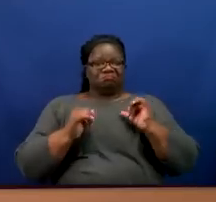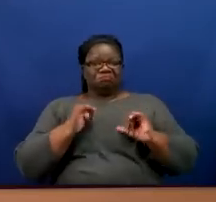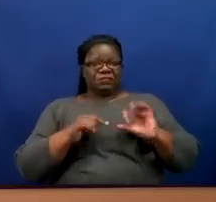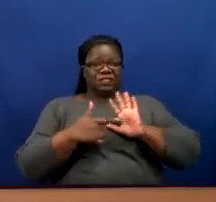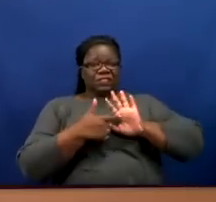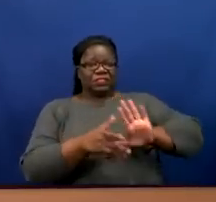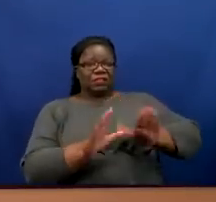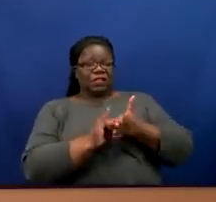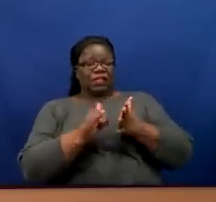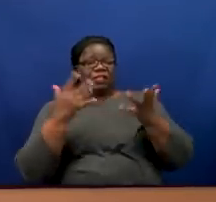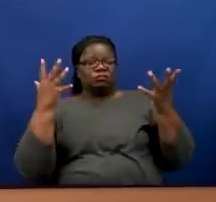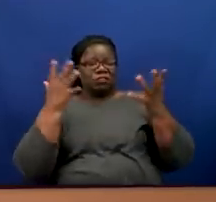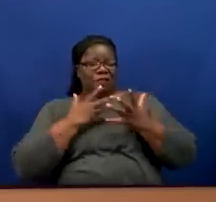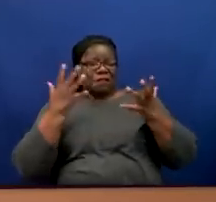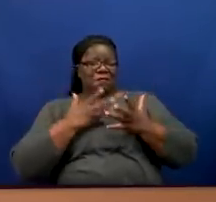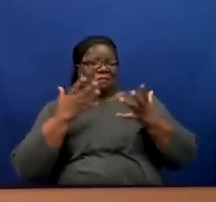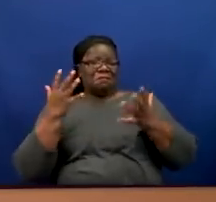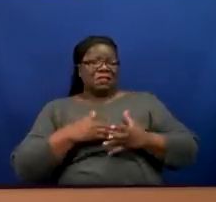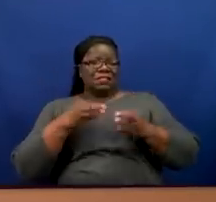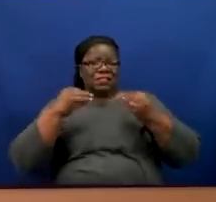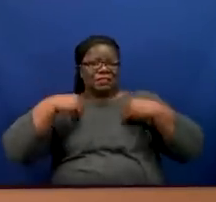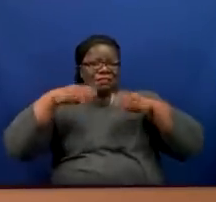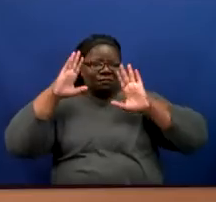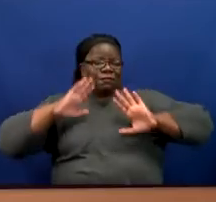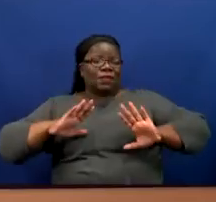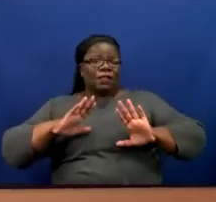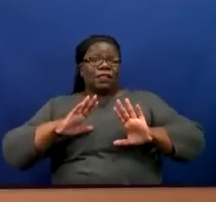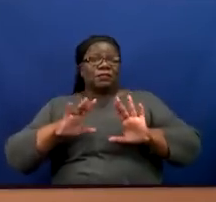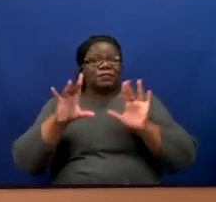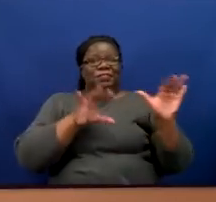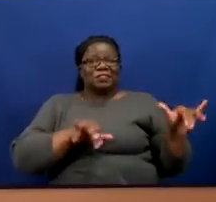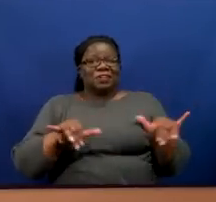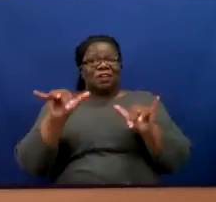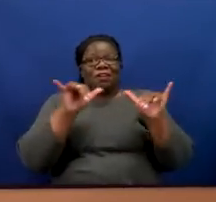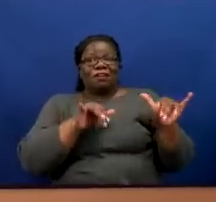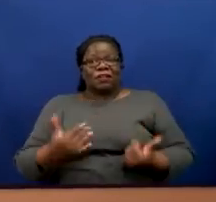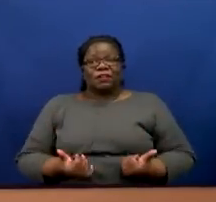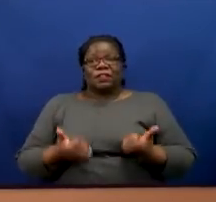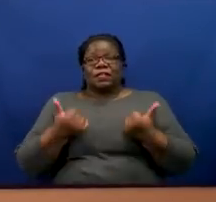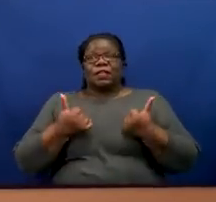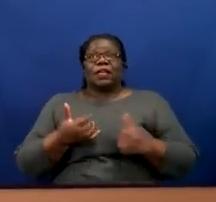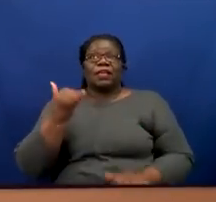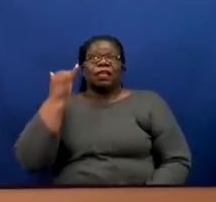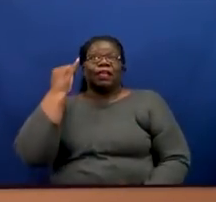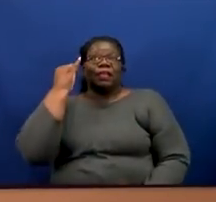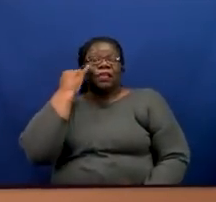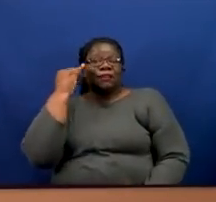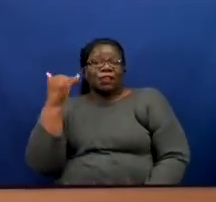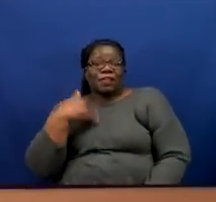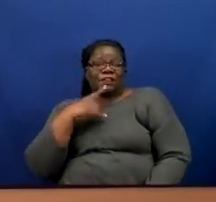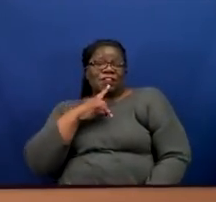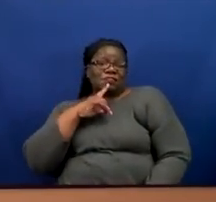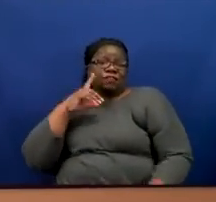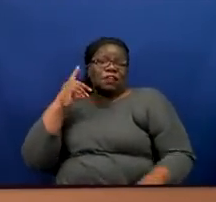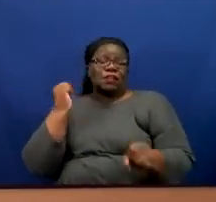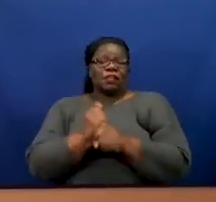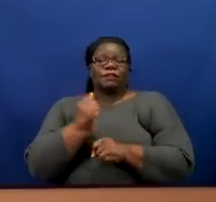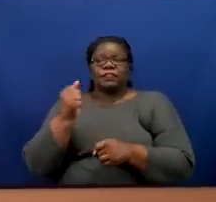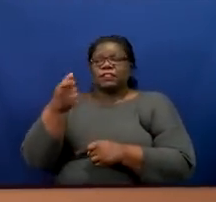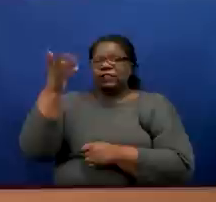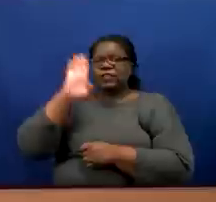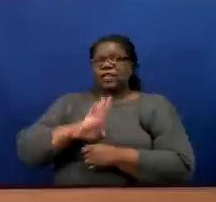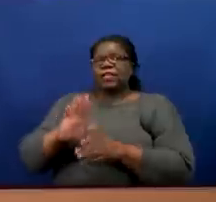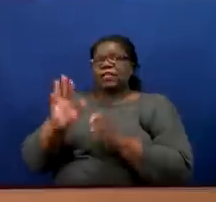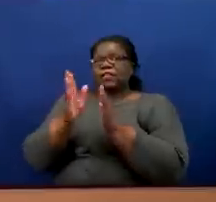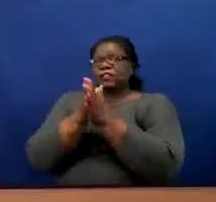can do the amazing and the phenomenal in the midst of your ordinariness of life. He says, if you have enough confidence in me to